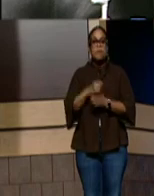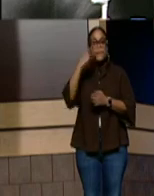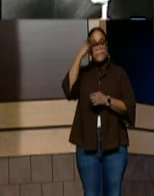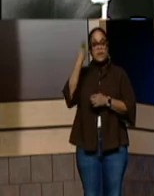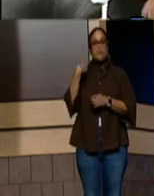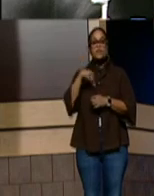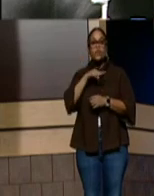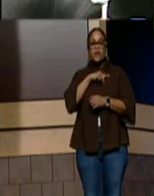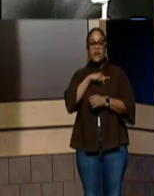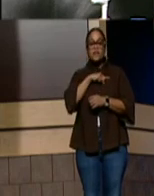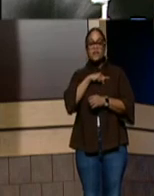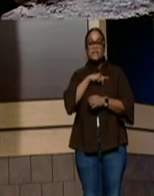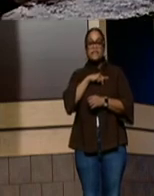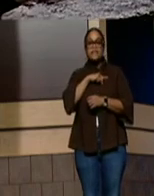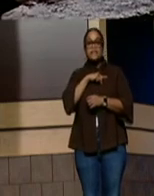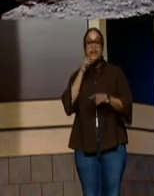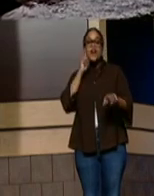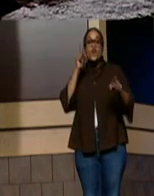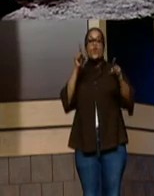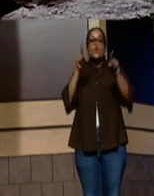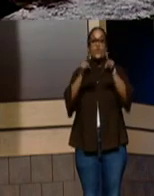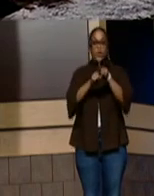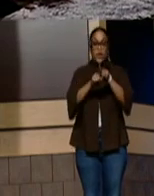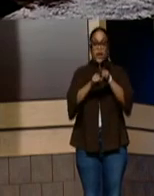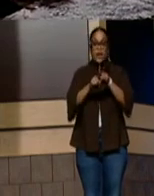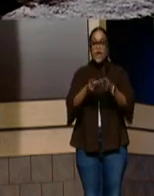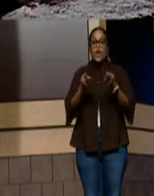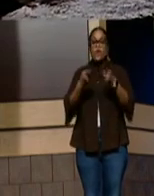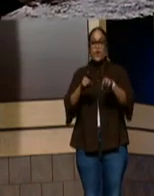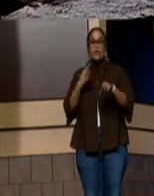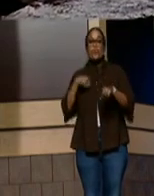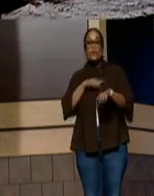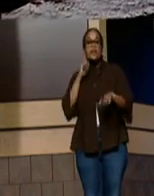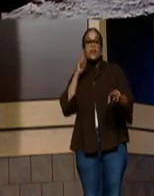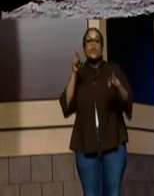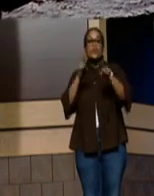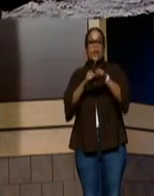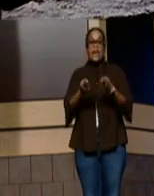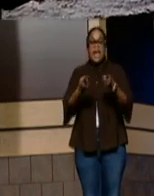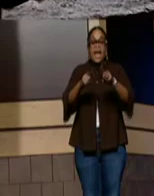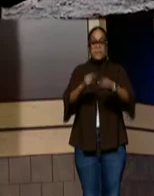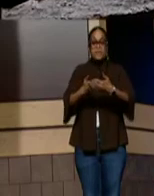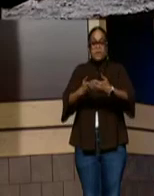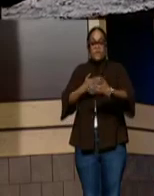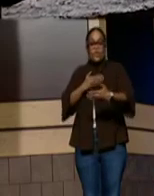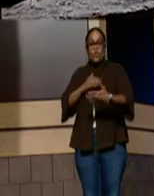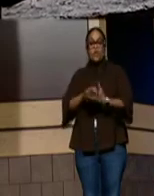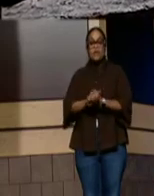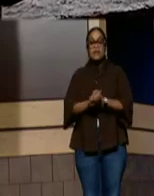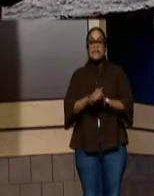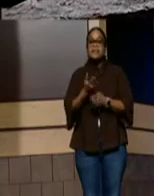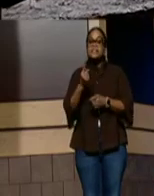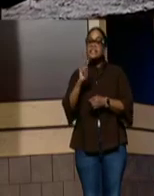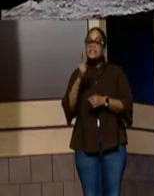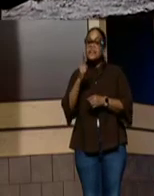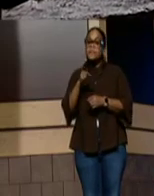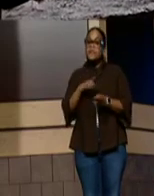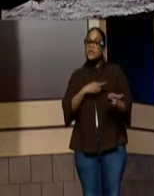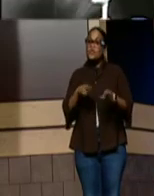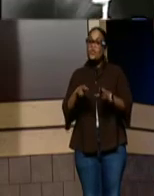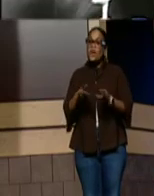ready to make a contract of agreement. And when 2 agree, it happens to be 4 tonight. There is something getting ready to happen to